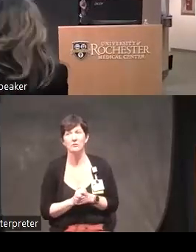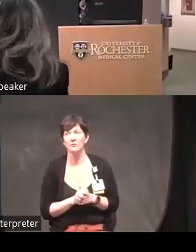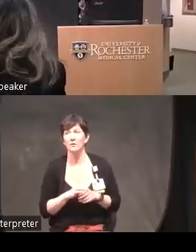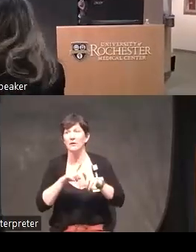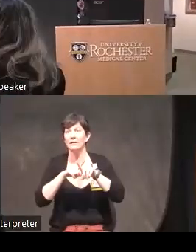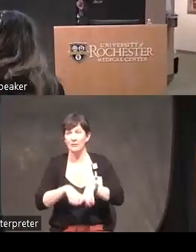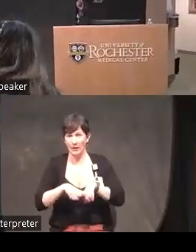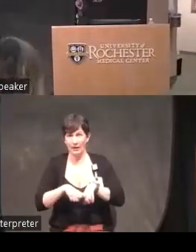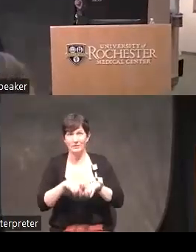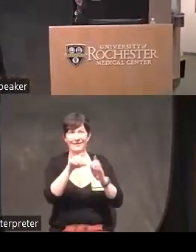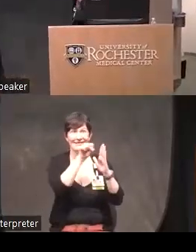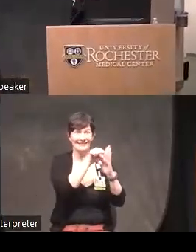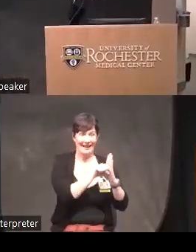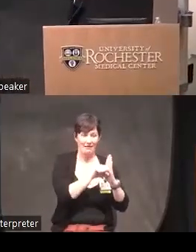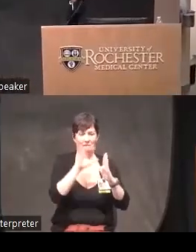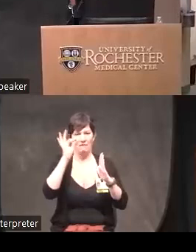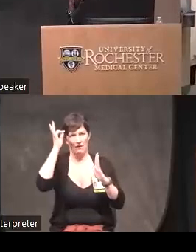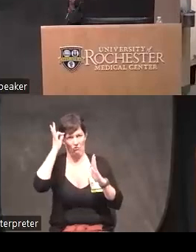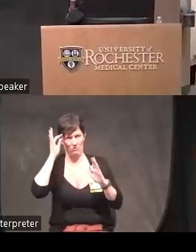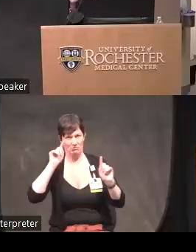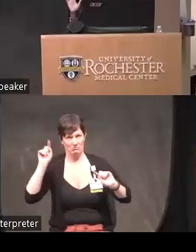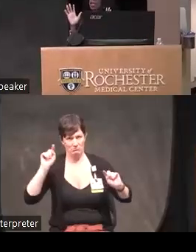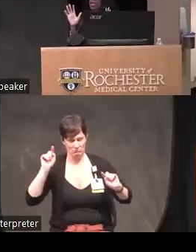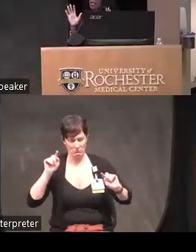Depending on whether you want to work at the state or the federal level,